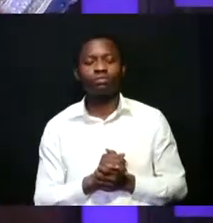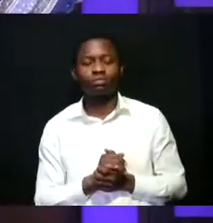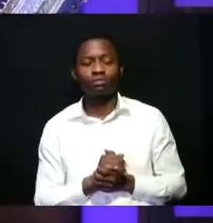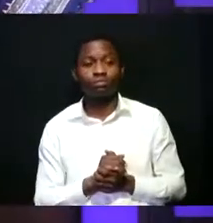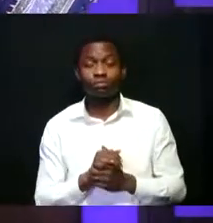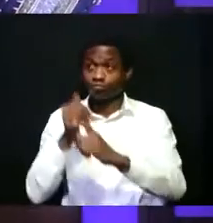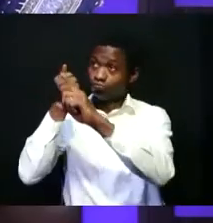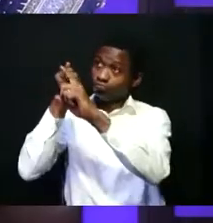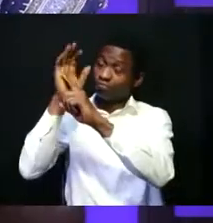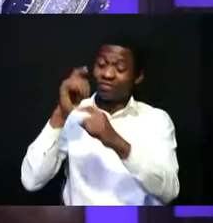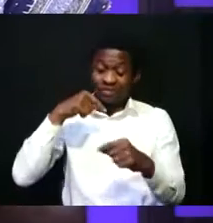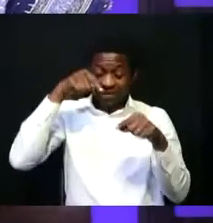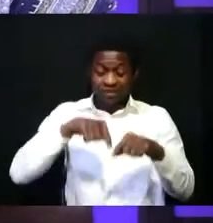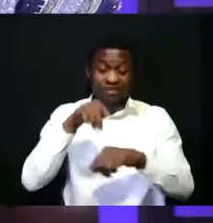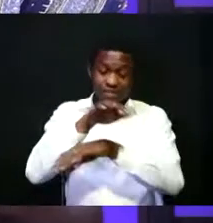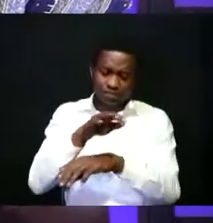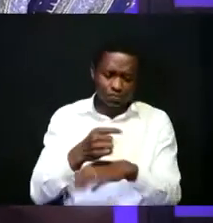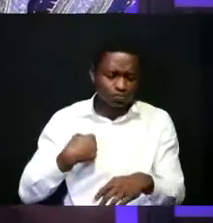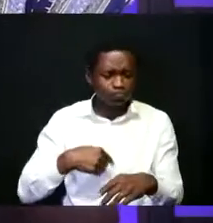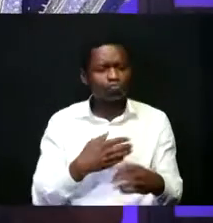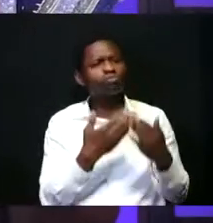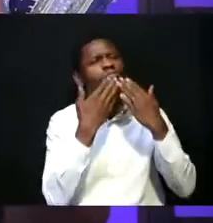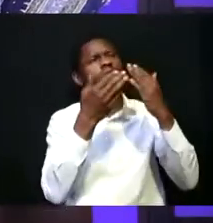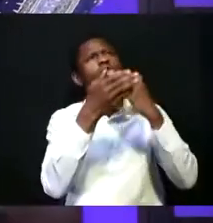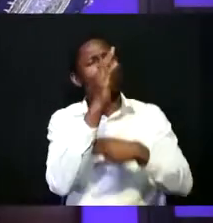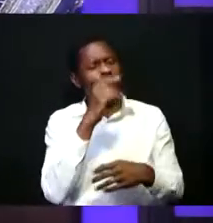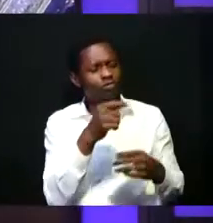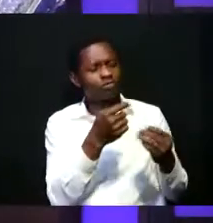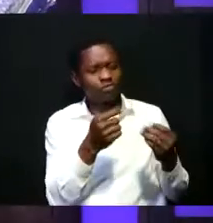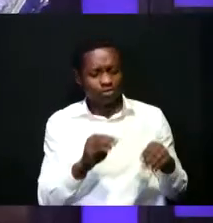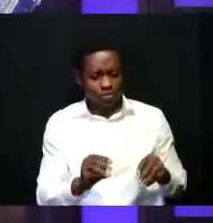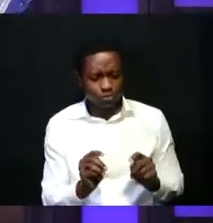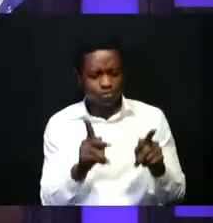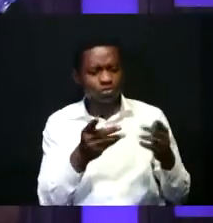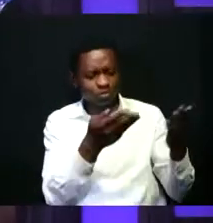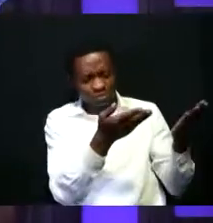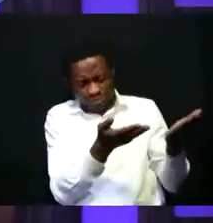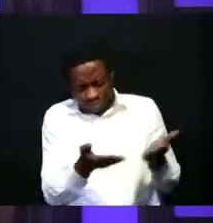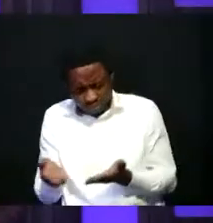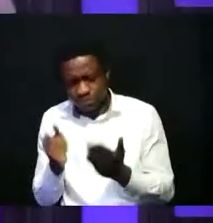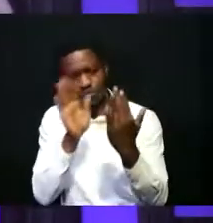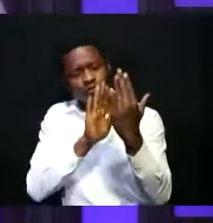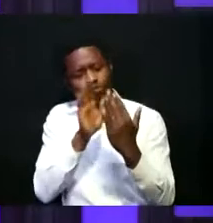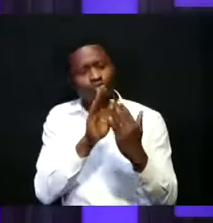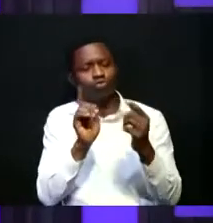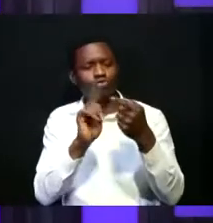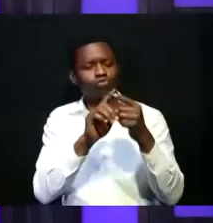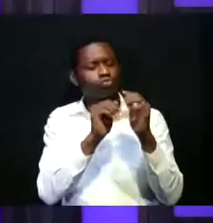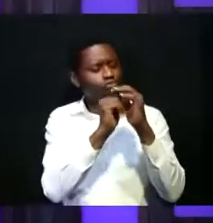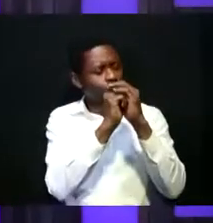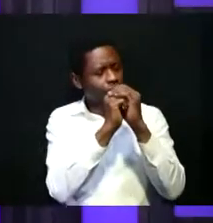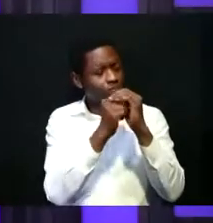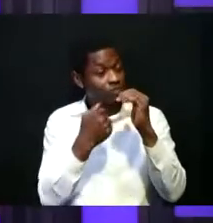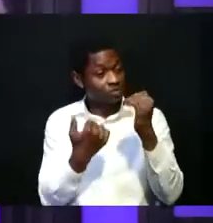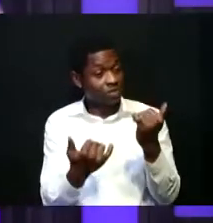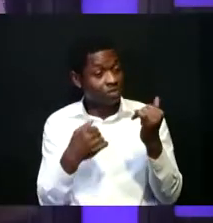are grateful for the opportunity to come before the living God, to honor him, to lift his name up. Like I said, we are reminding ourselves of who